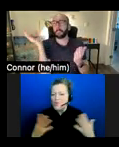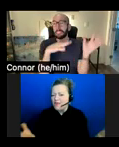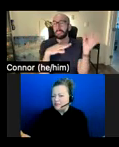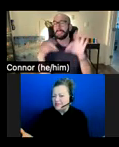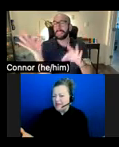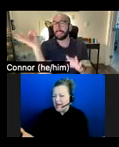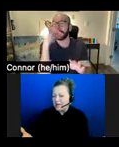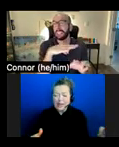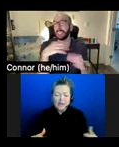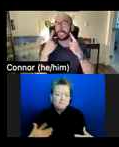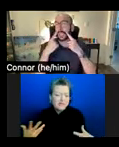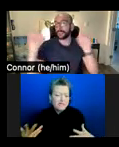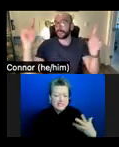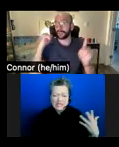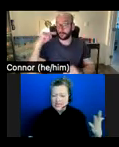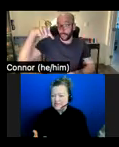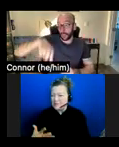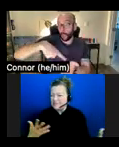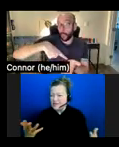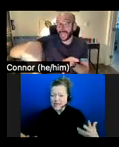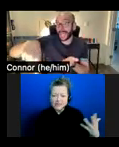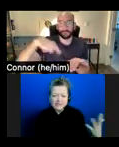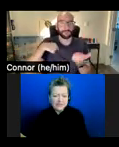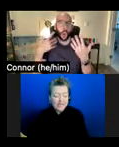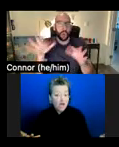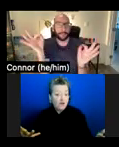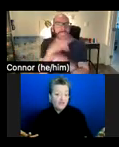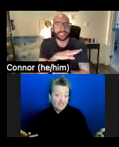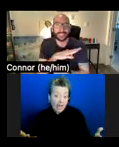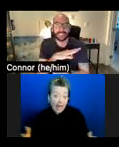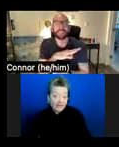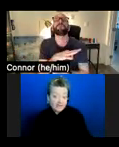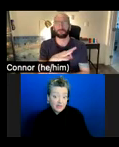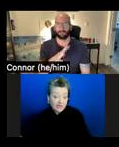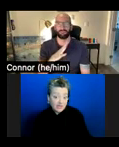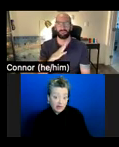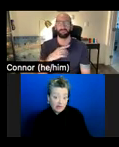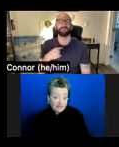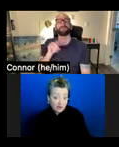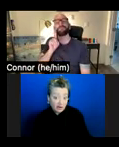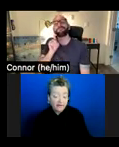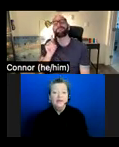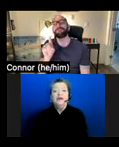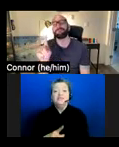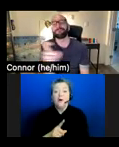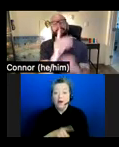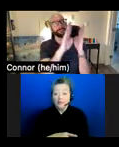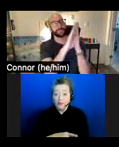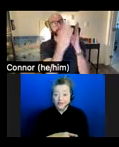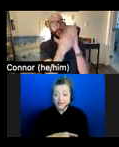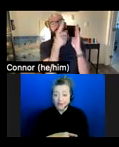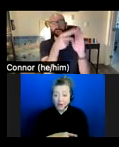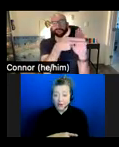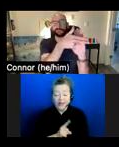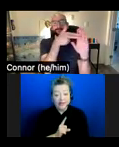I've been away from Slack. Might have missed things, maybe some announcements for things that are happening this week that I don't want to miss out on. So I'm